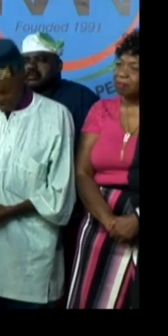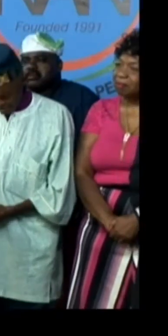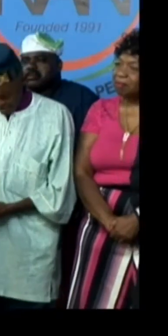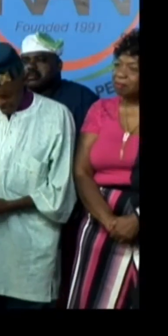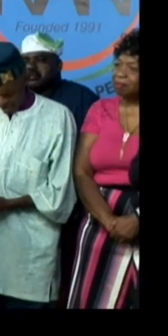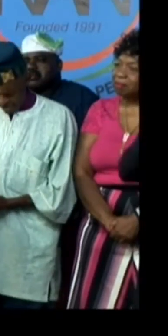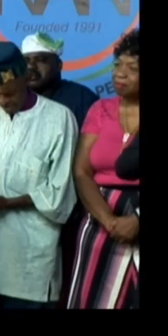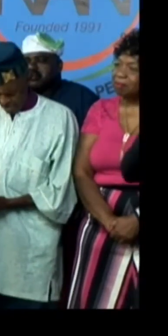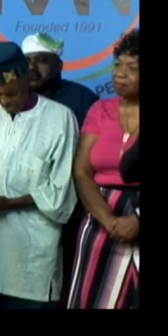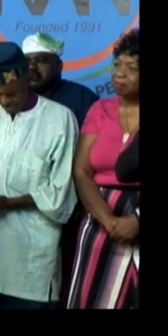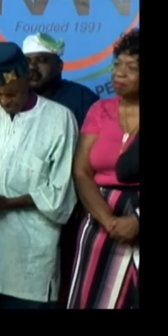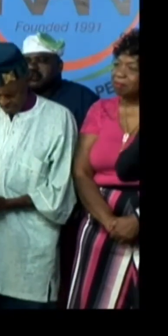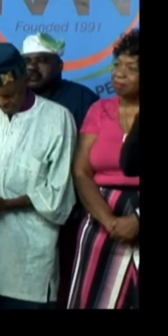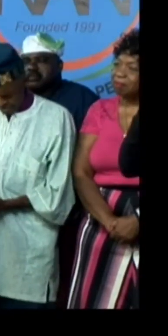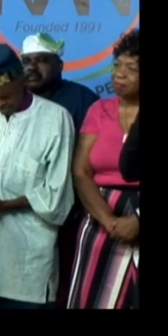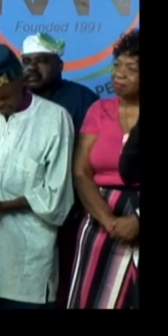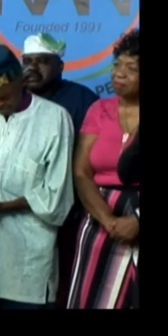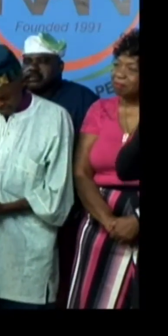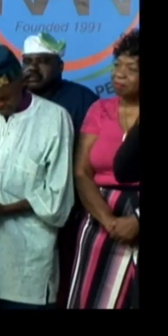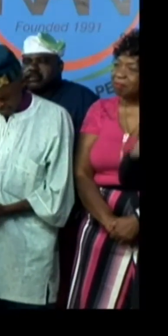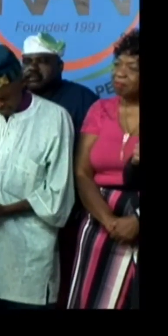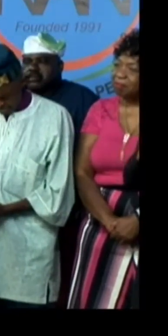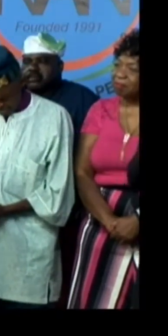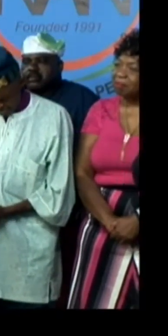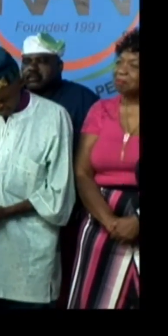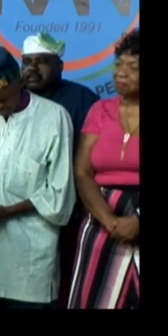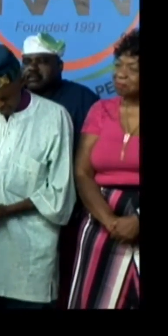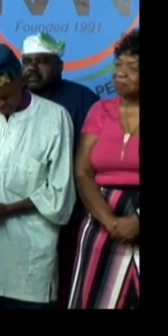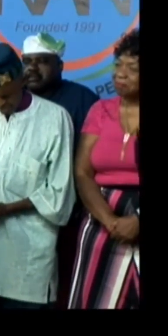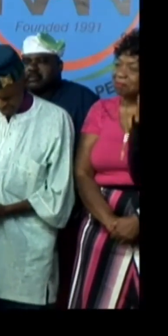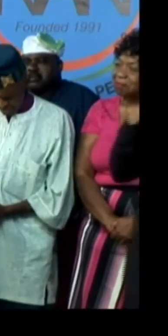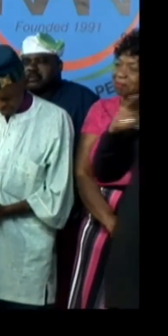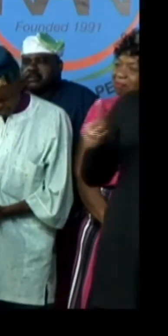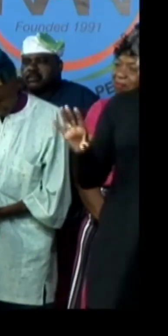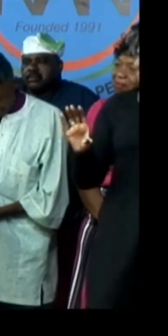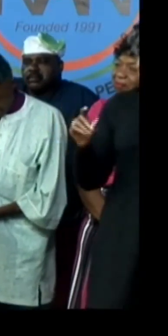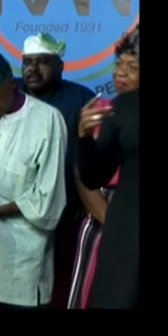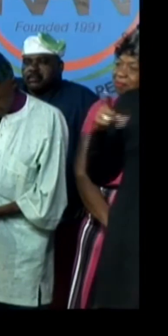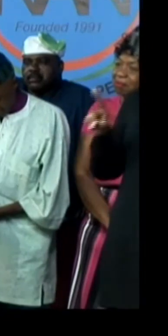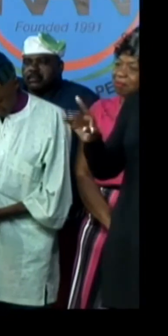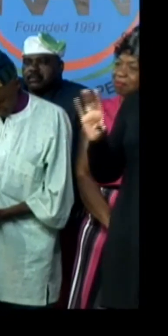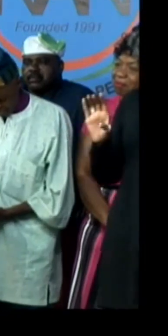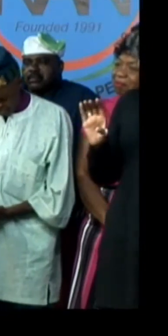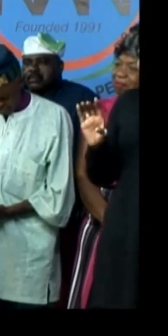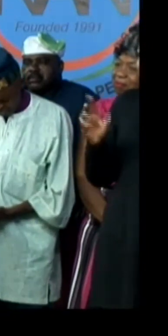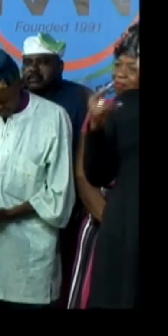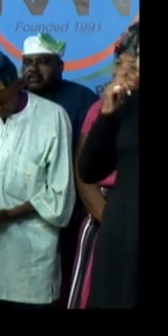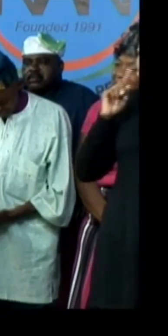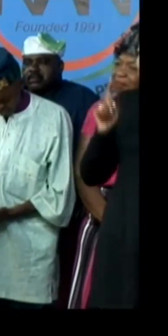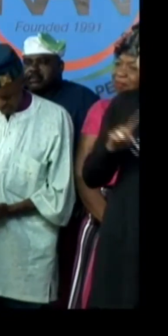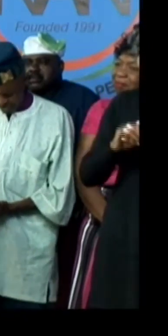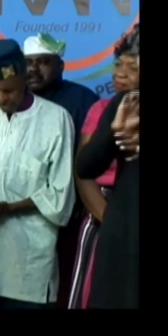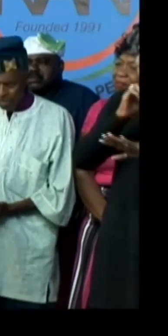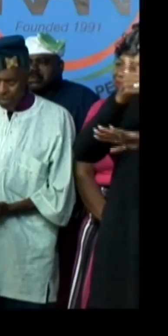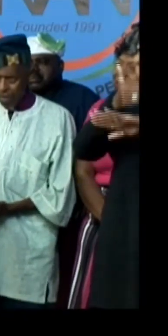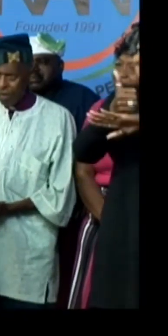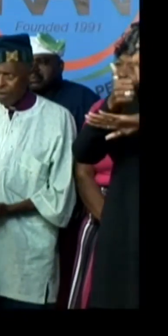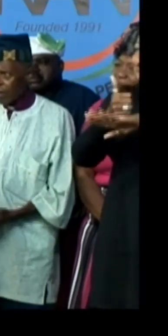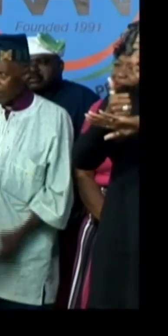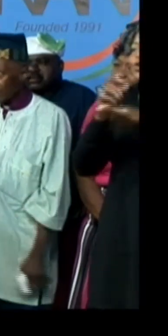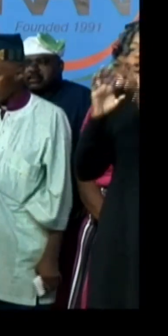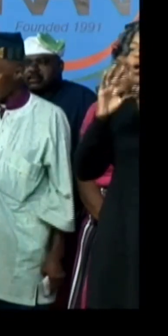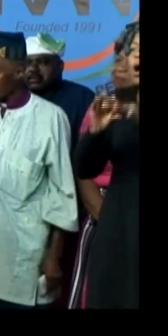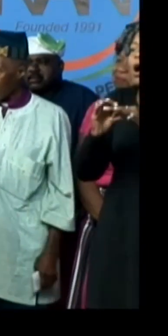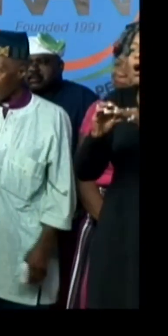memorial and Washington looks down from his monument, they be looking at the memorial of a black